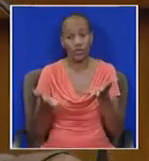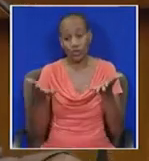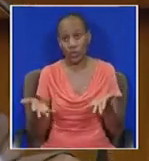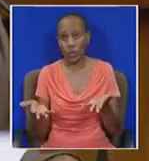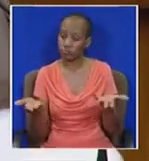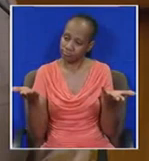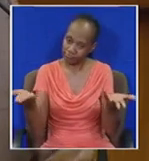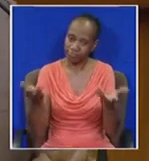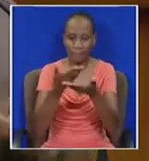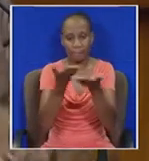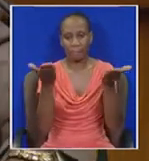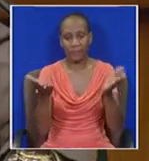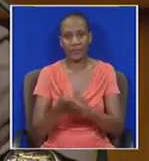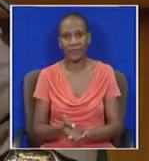members,